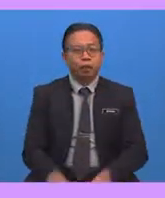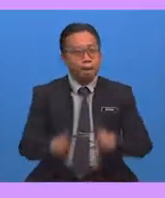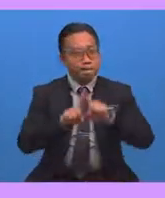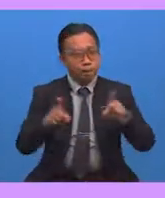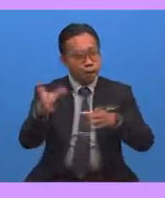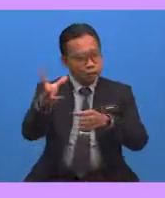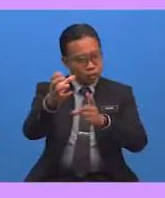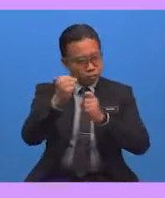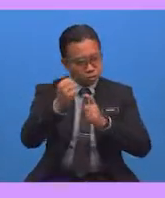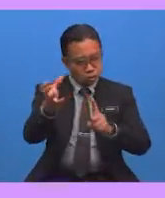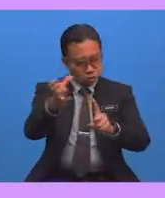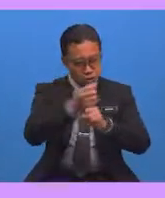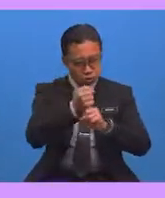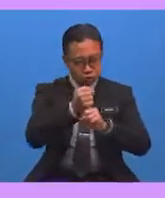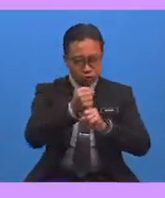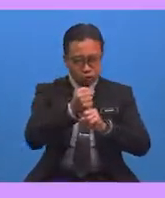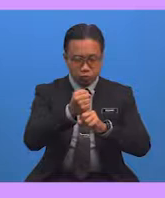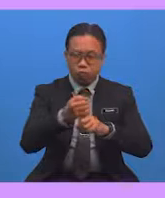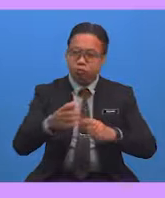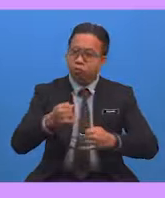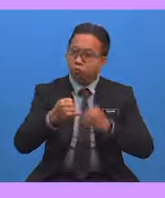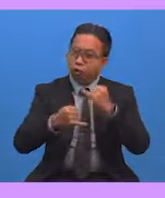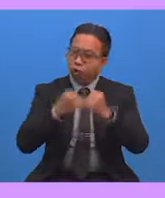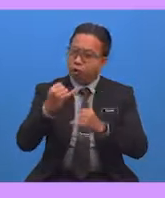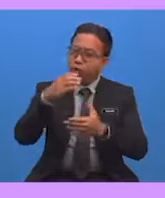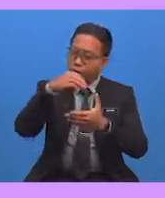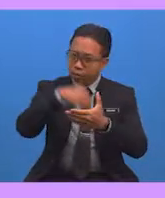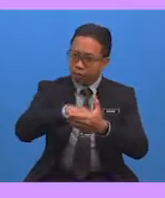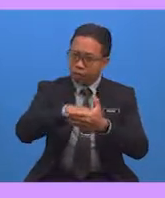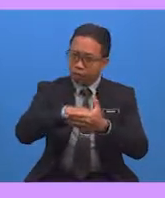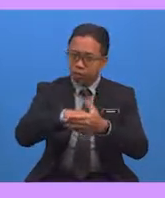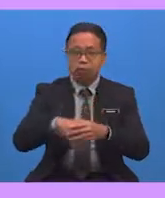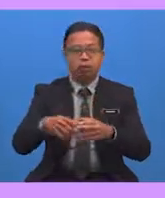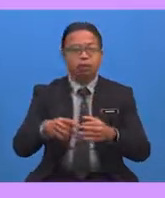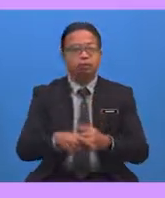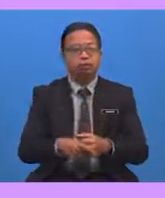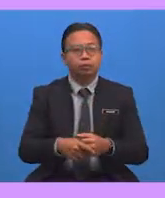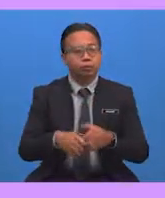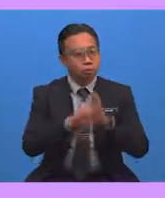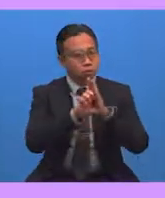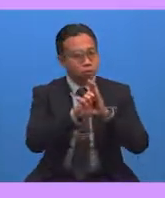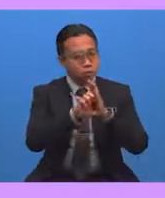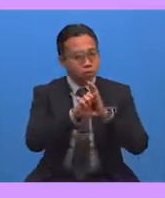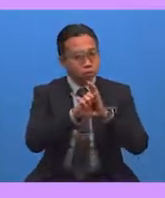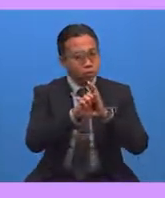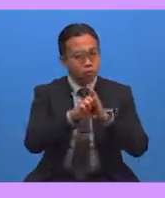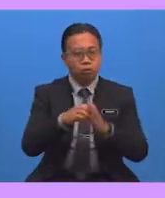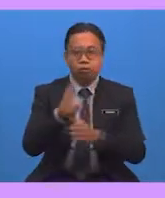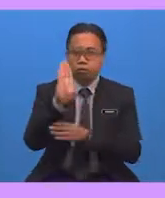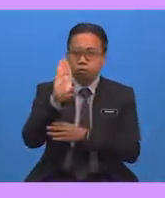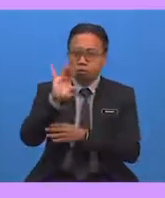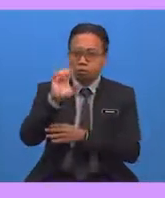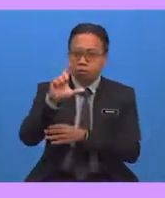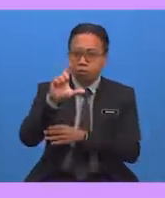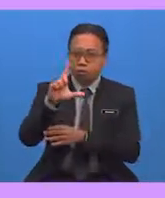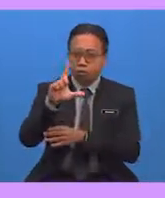achieved success in their lives. For example, Bill Gates, Steve Jobs, and even